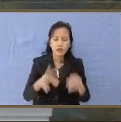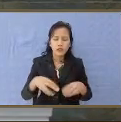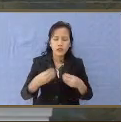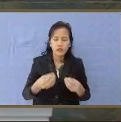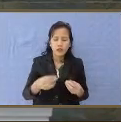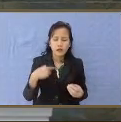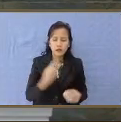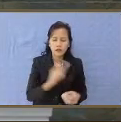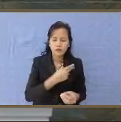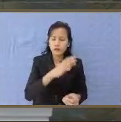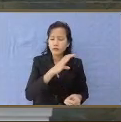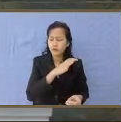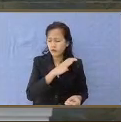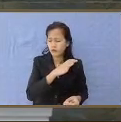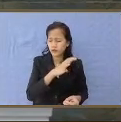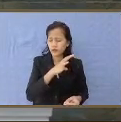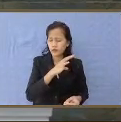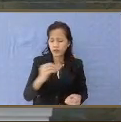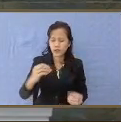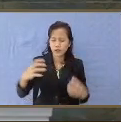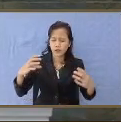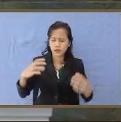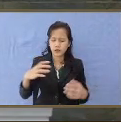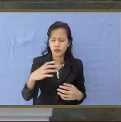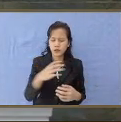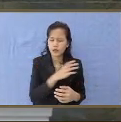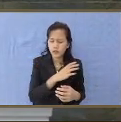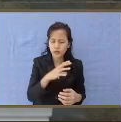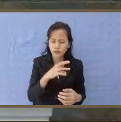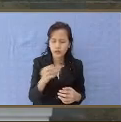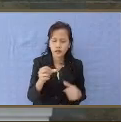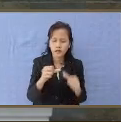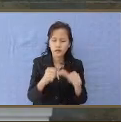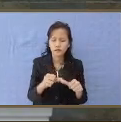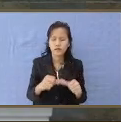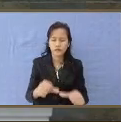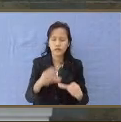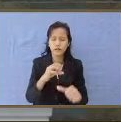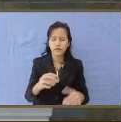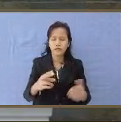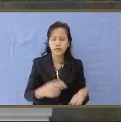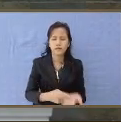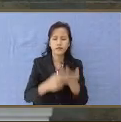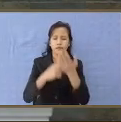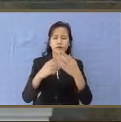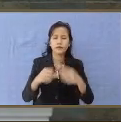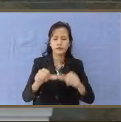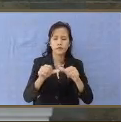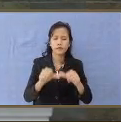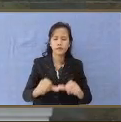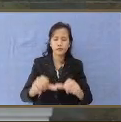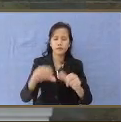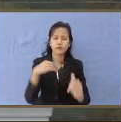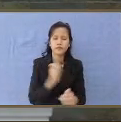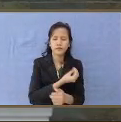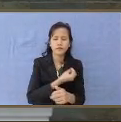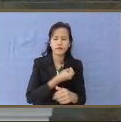to fulfill our commitments, our vows,